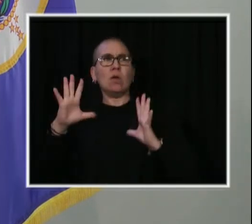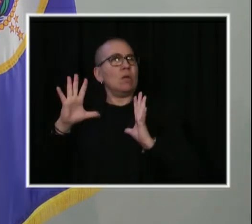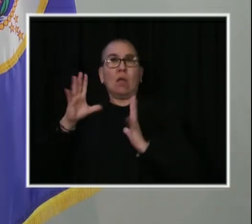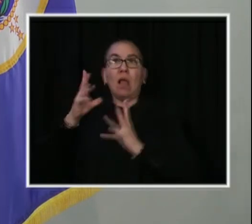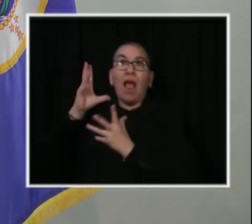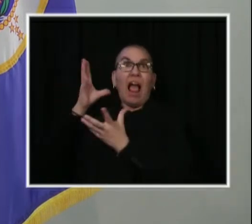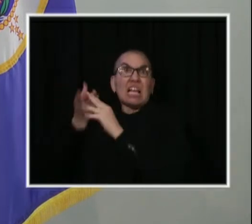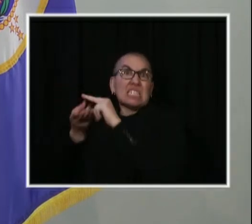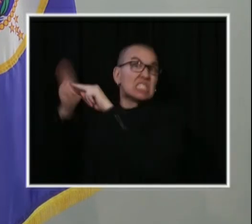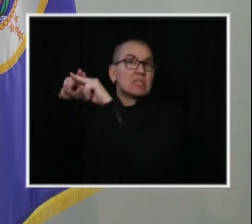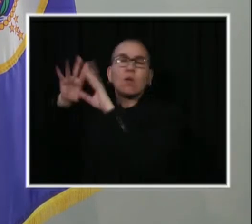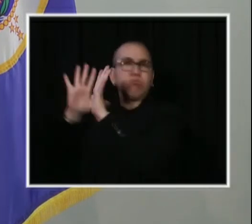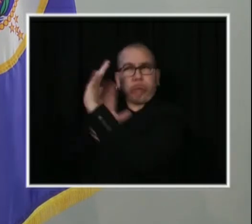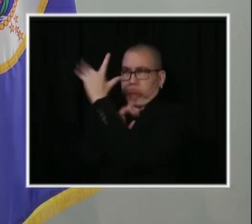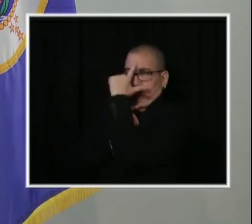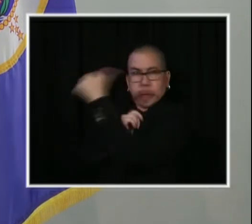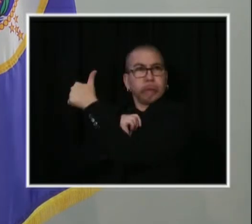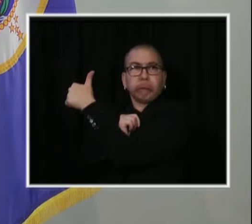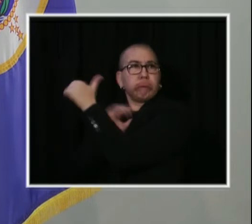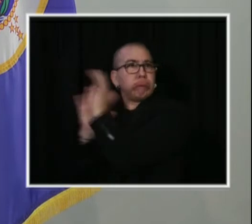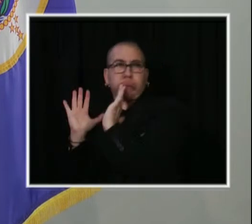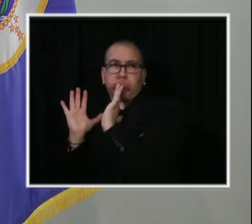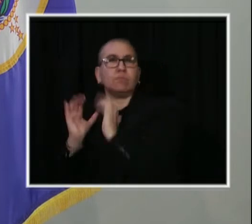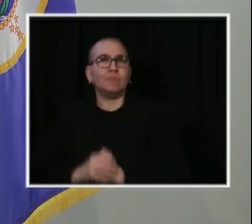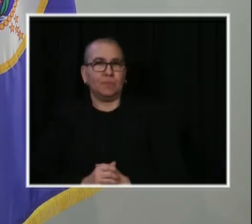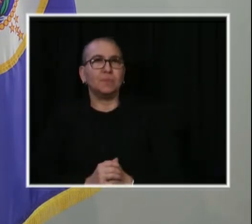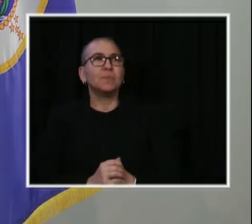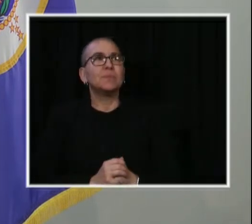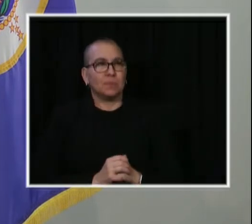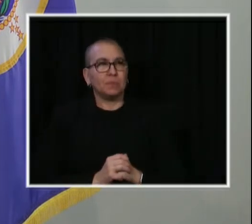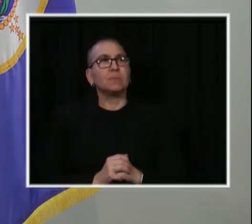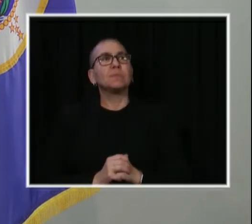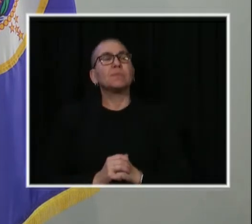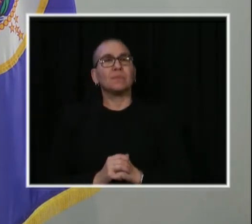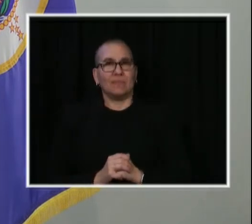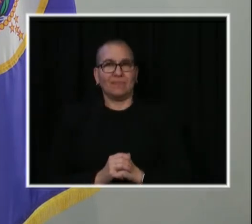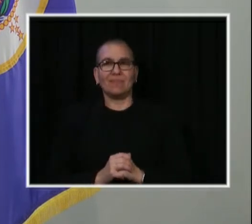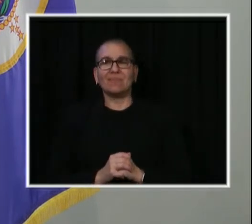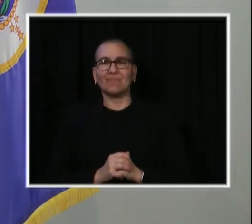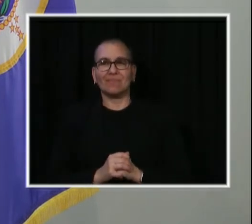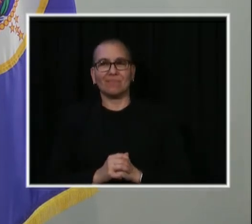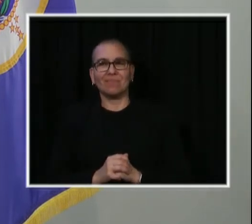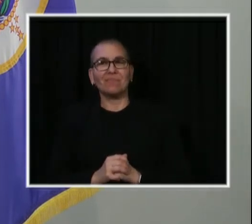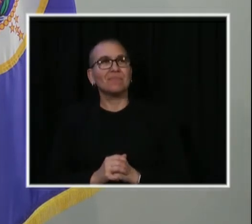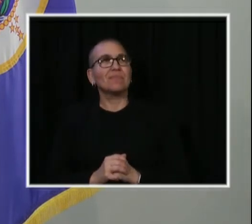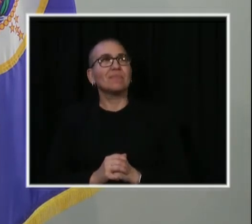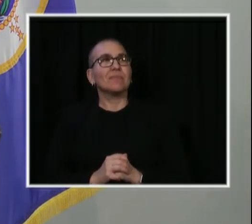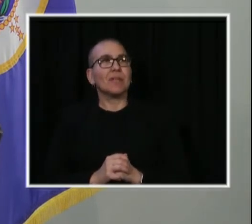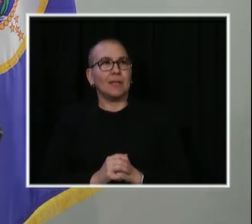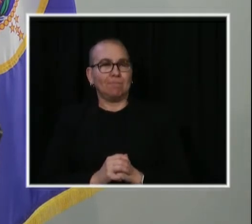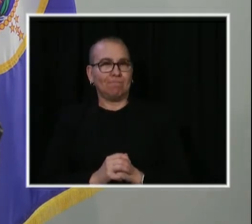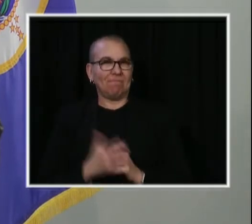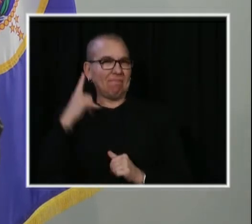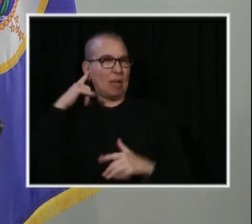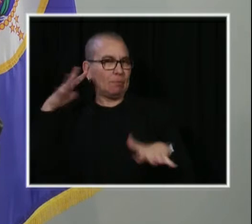them, but key consumer protections are still will remain in place just till we get to the end of